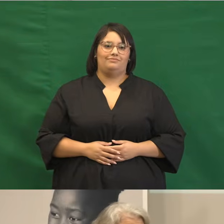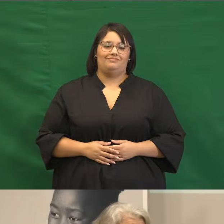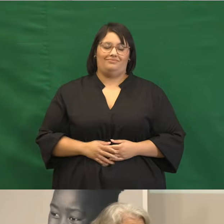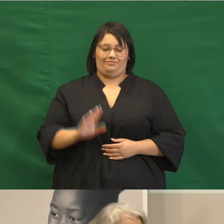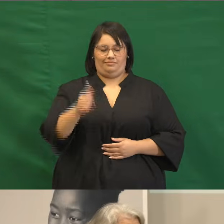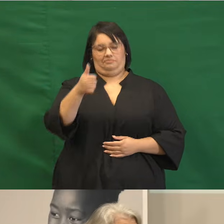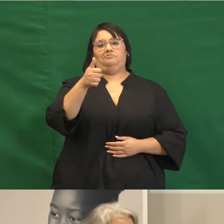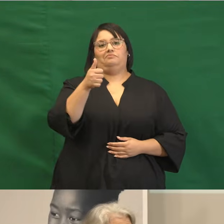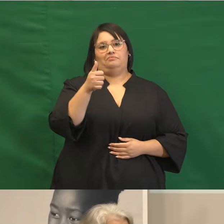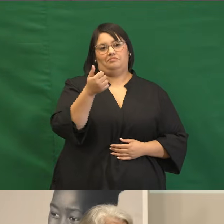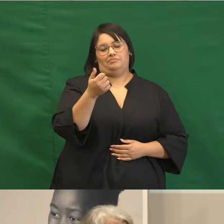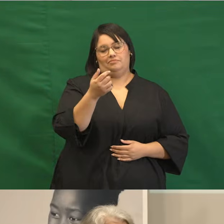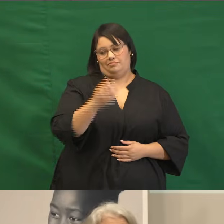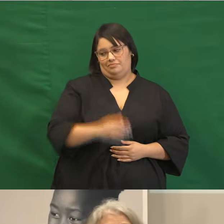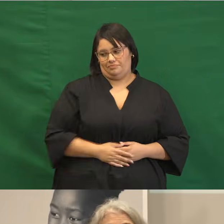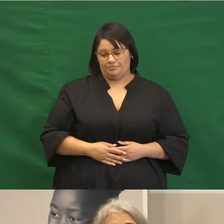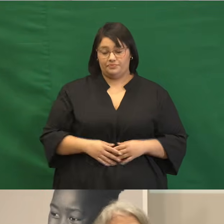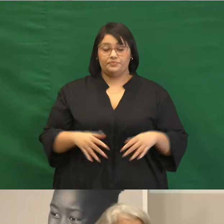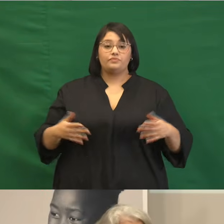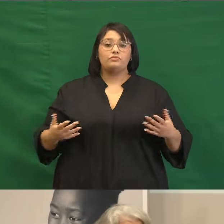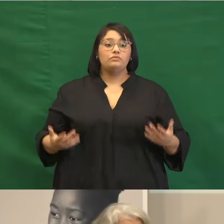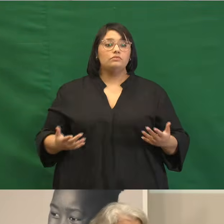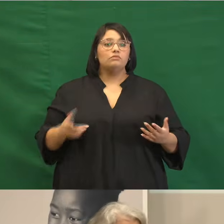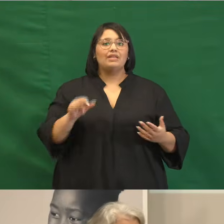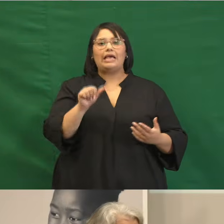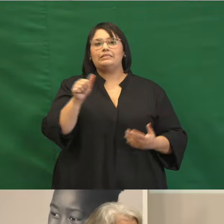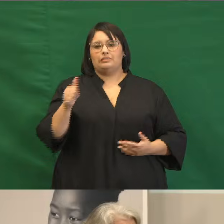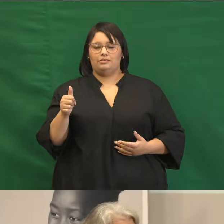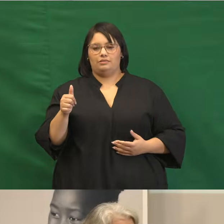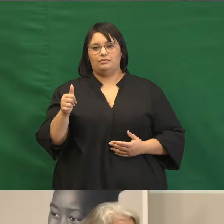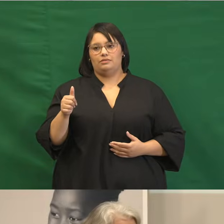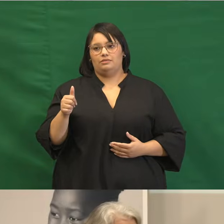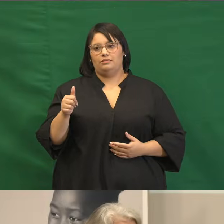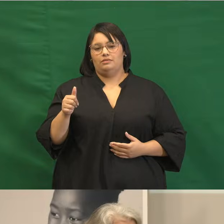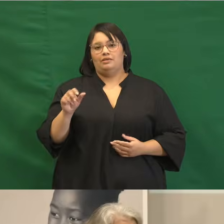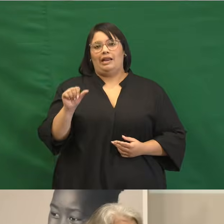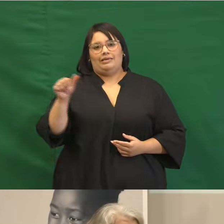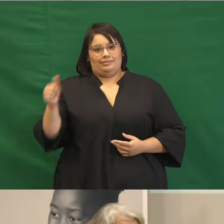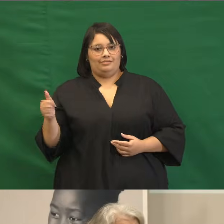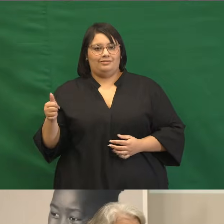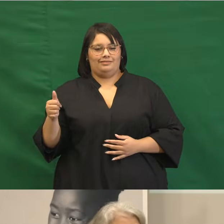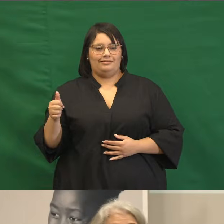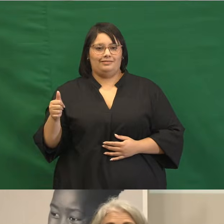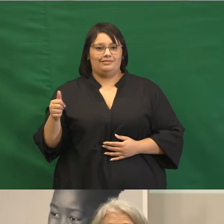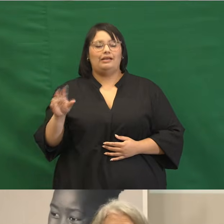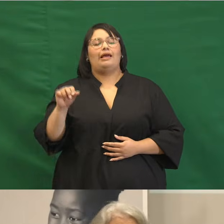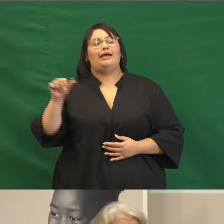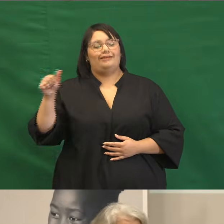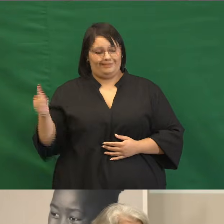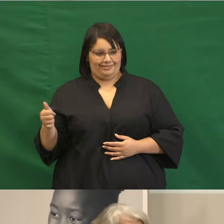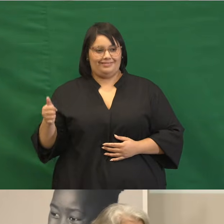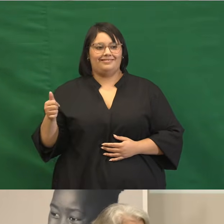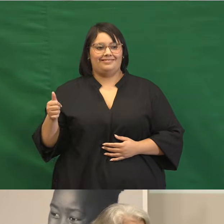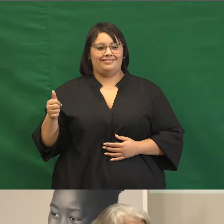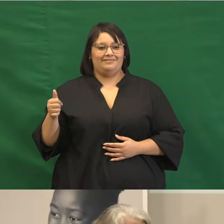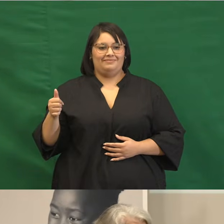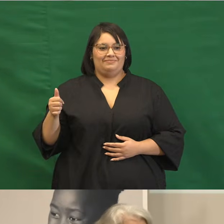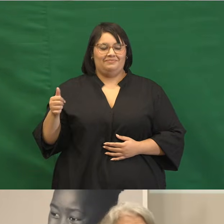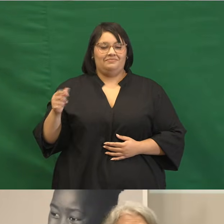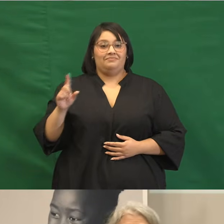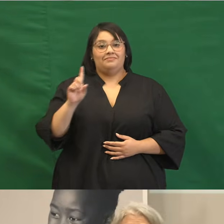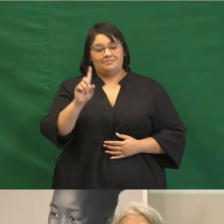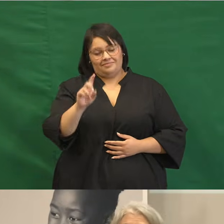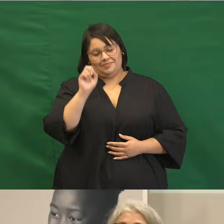Yes, there you are. So you can go on to the next slide, and to the next one, and to the next one.